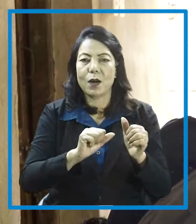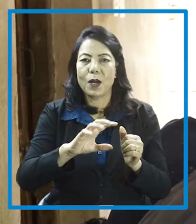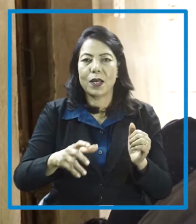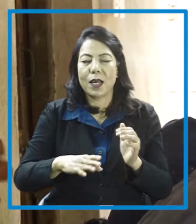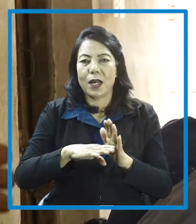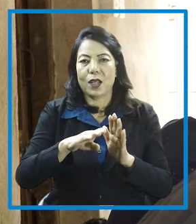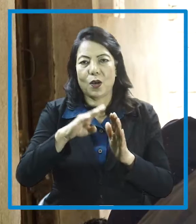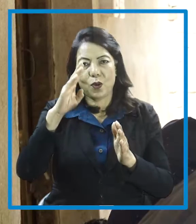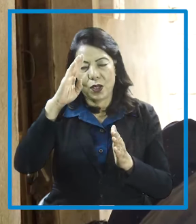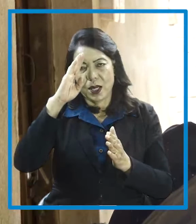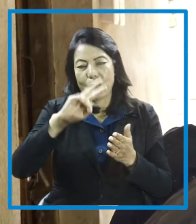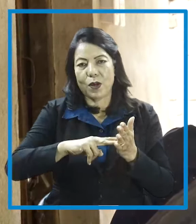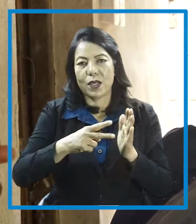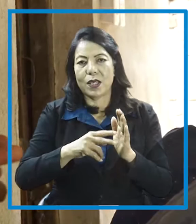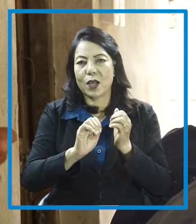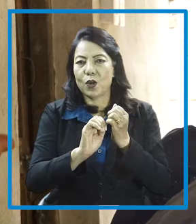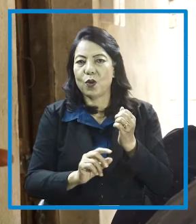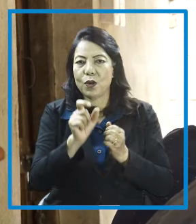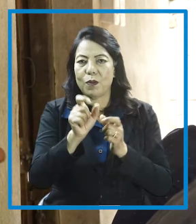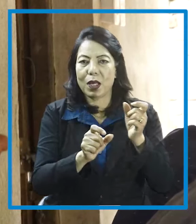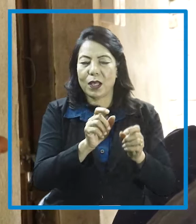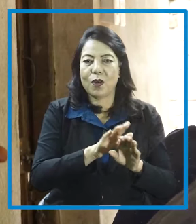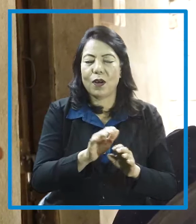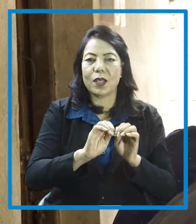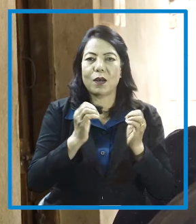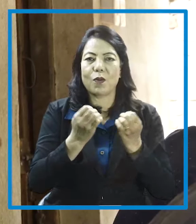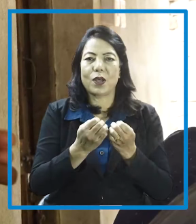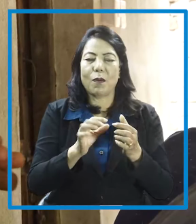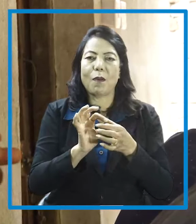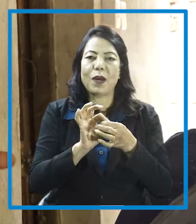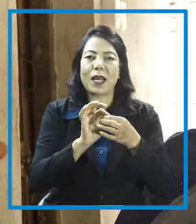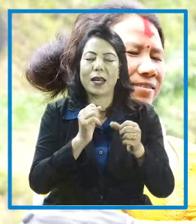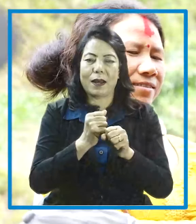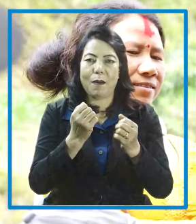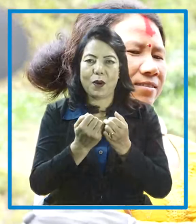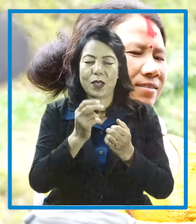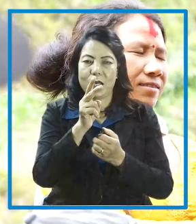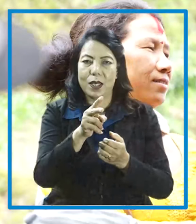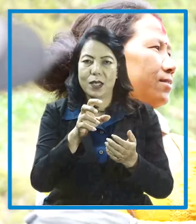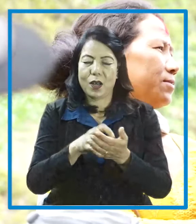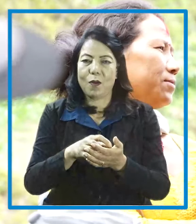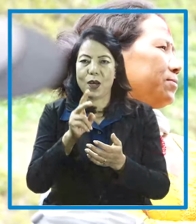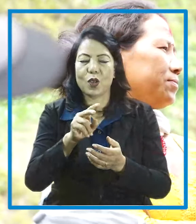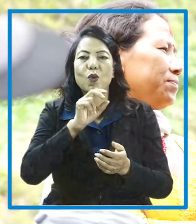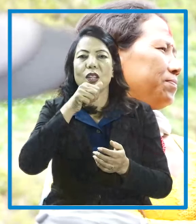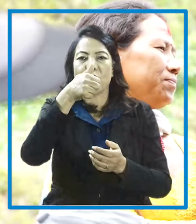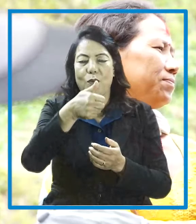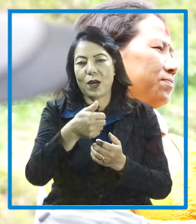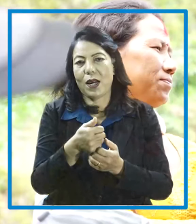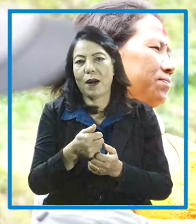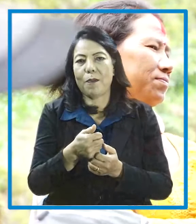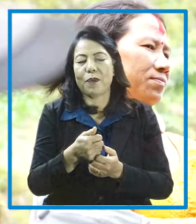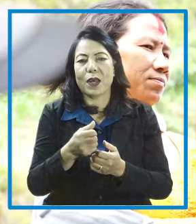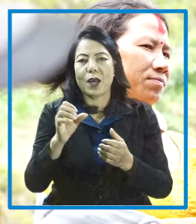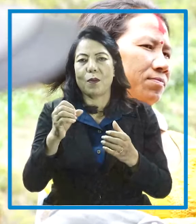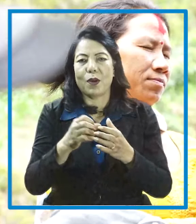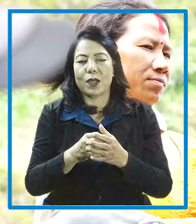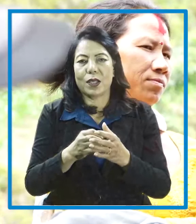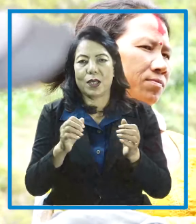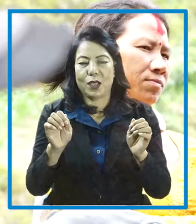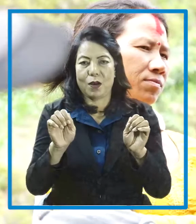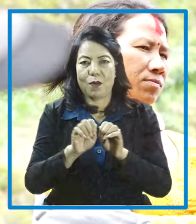local authorities have counterparts. So their counterparts and the project's resource people